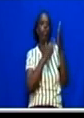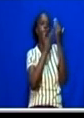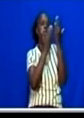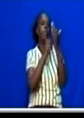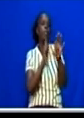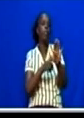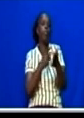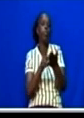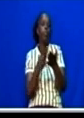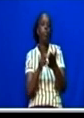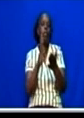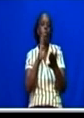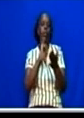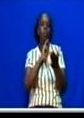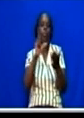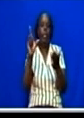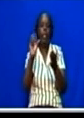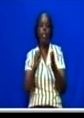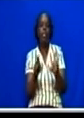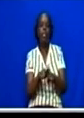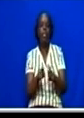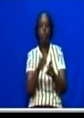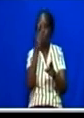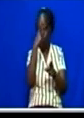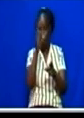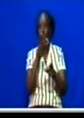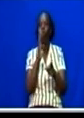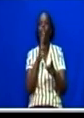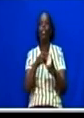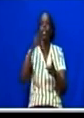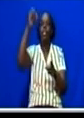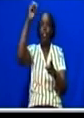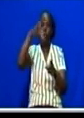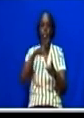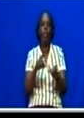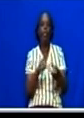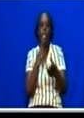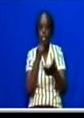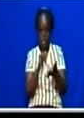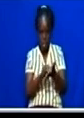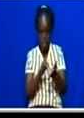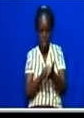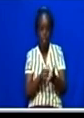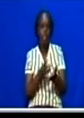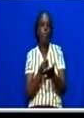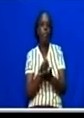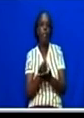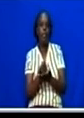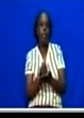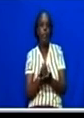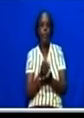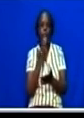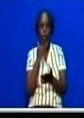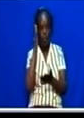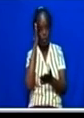your bills, like water bills and things like that, we shall term that as money. Then, Lana, we need to